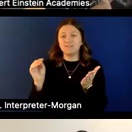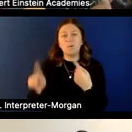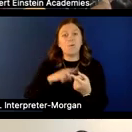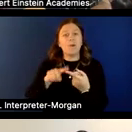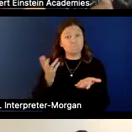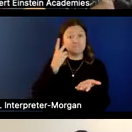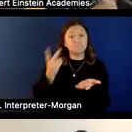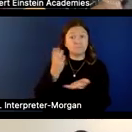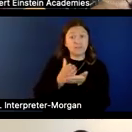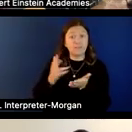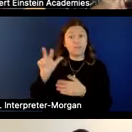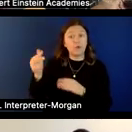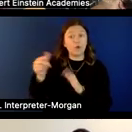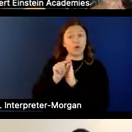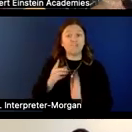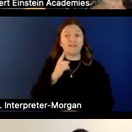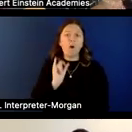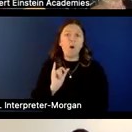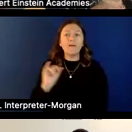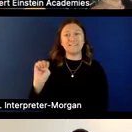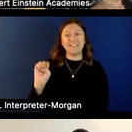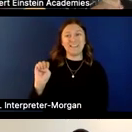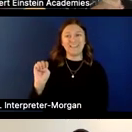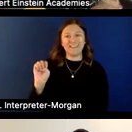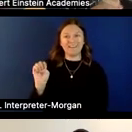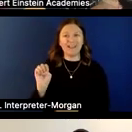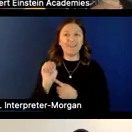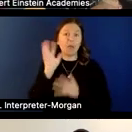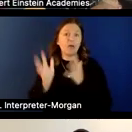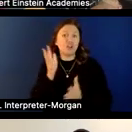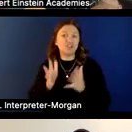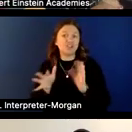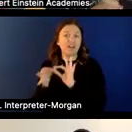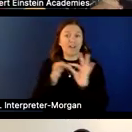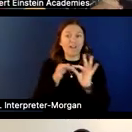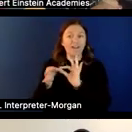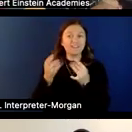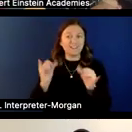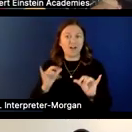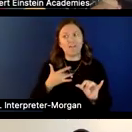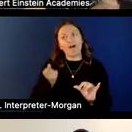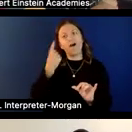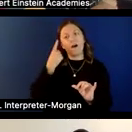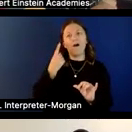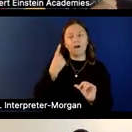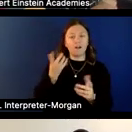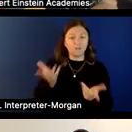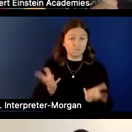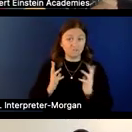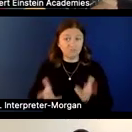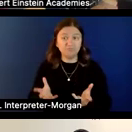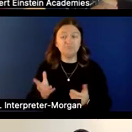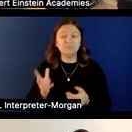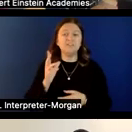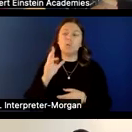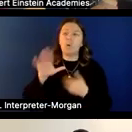it's the E. And it's the E, like they are still using that. So some kids really, yeah, they do that. And so all